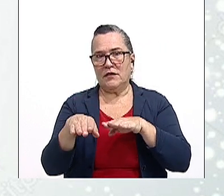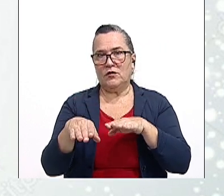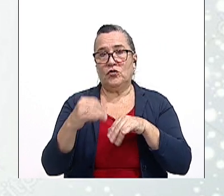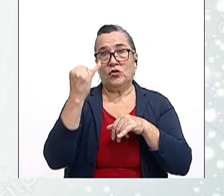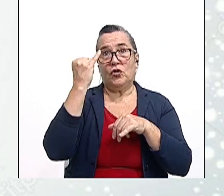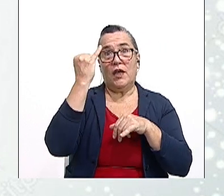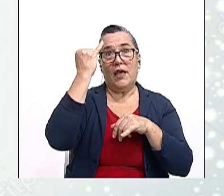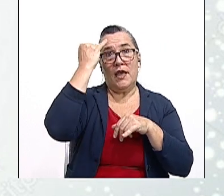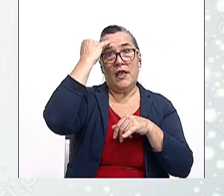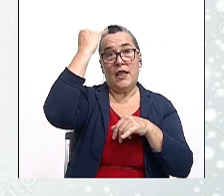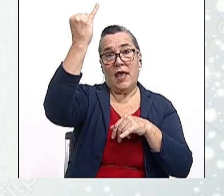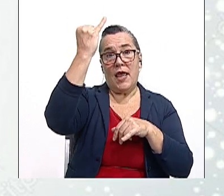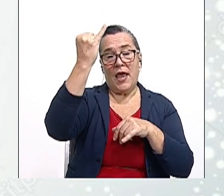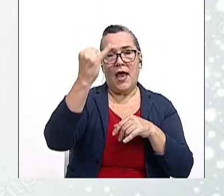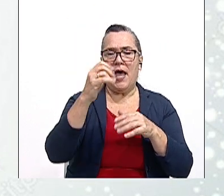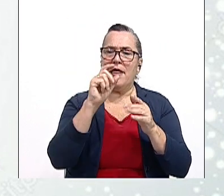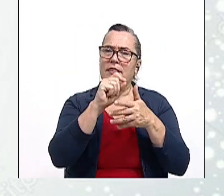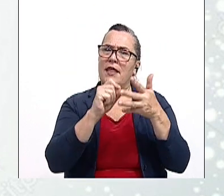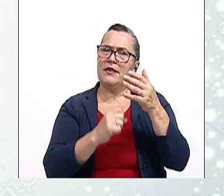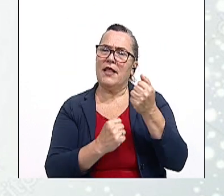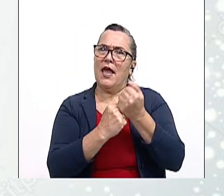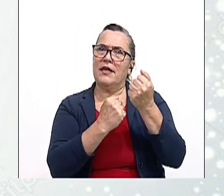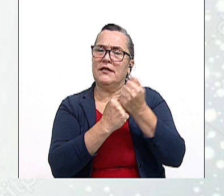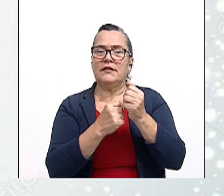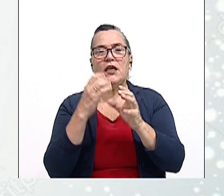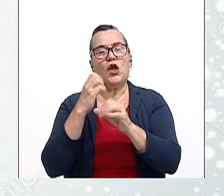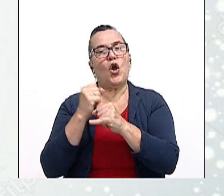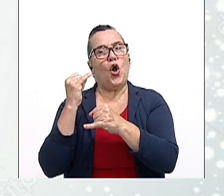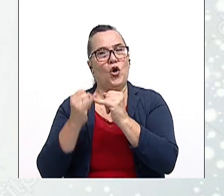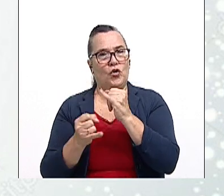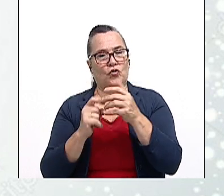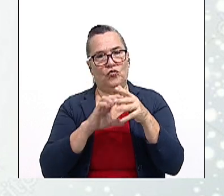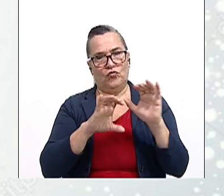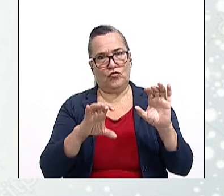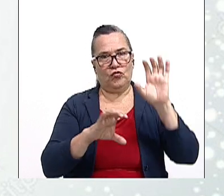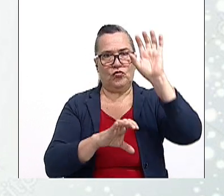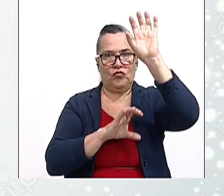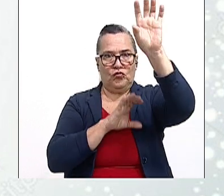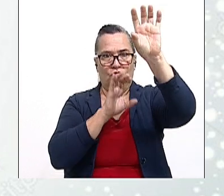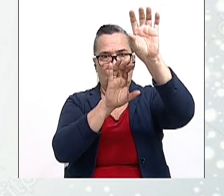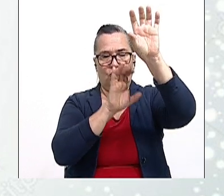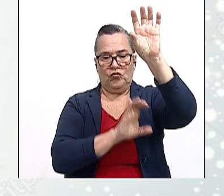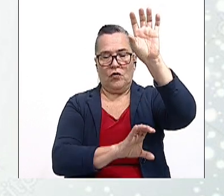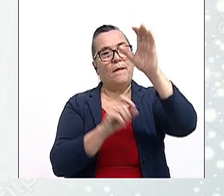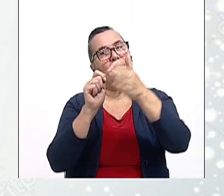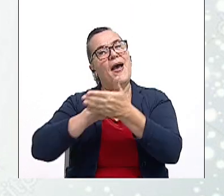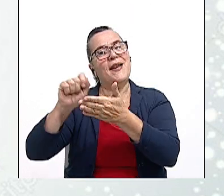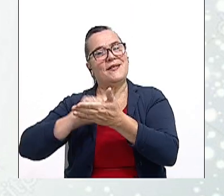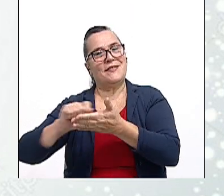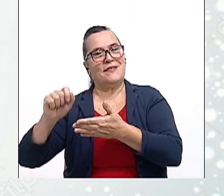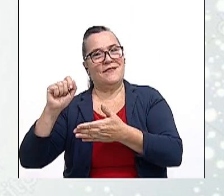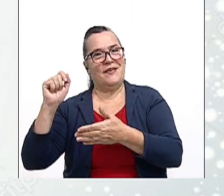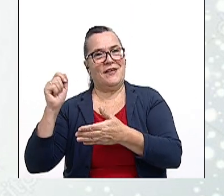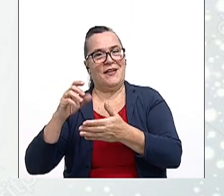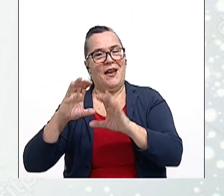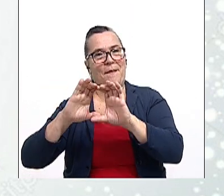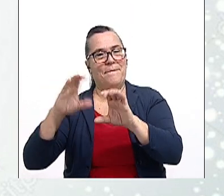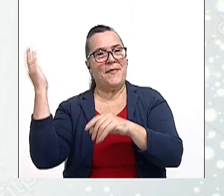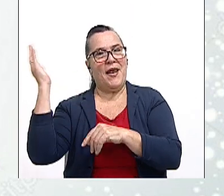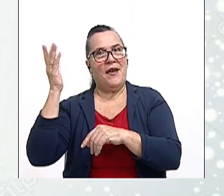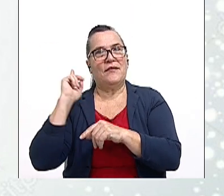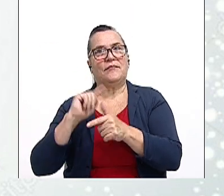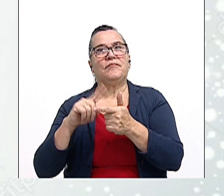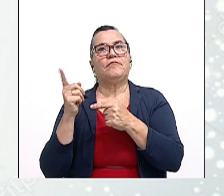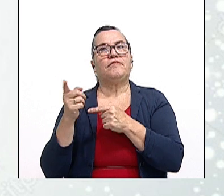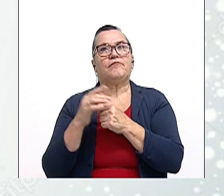idea, supporting details, and conclusion to write your expository paragraph. Okay, so